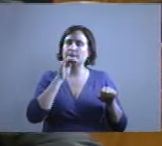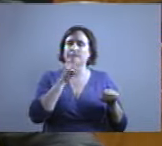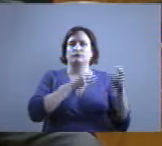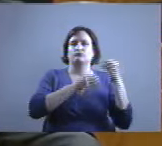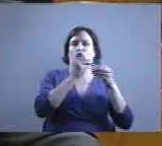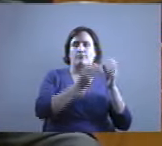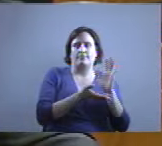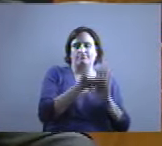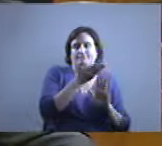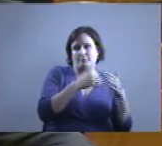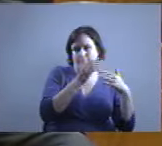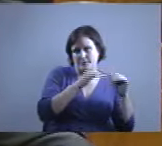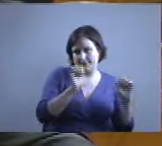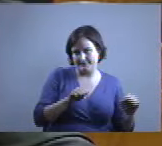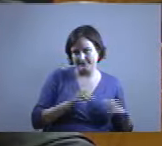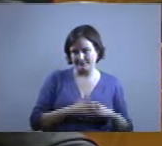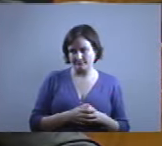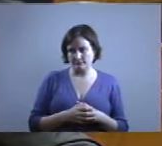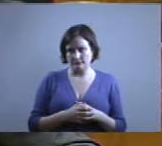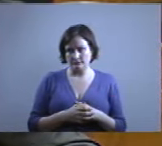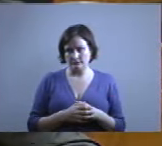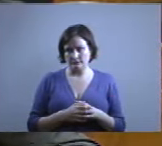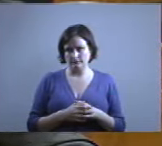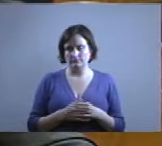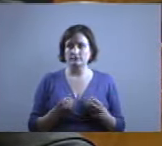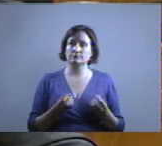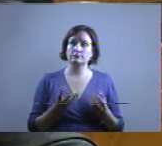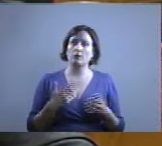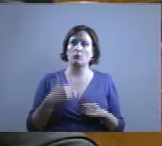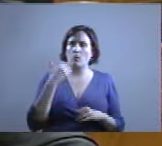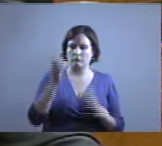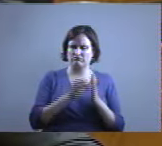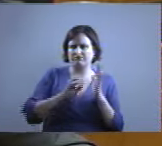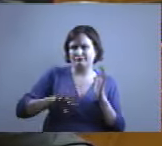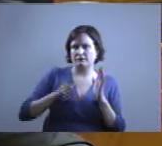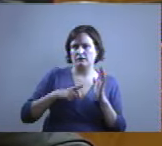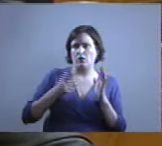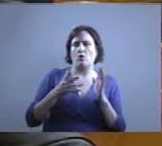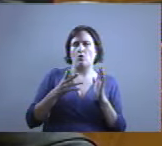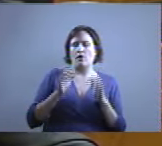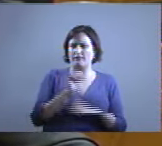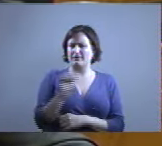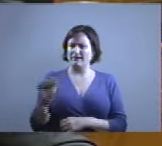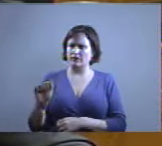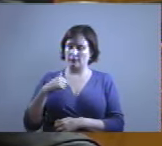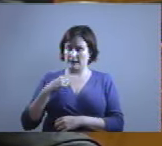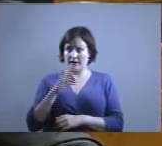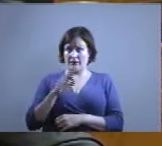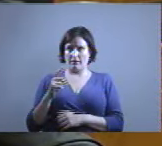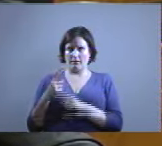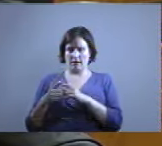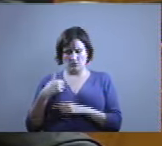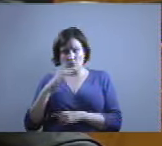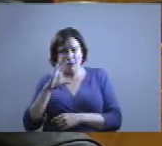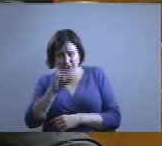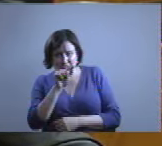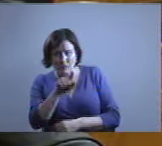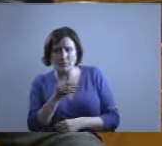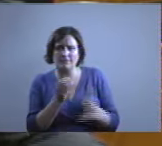said that some people ask for a sunset clause on affirmative action. The Freedom Front Plus is asking for that sunset